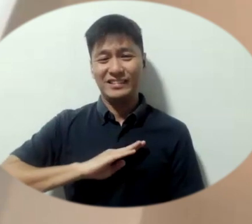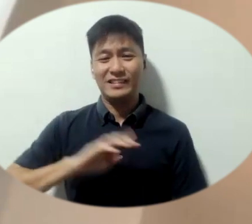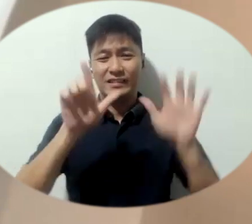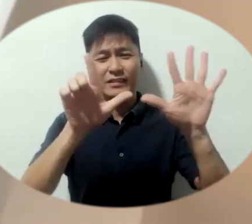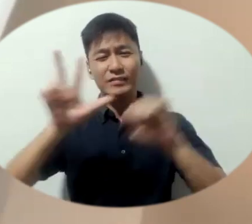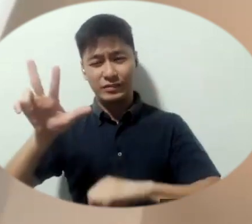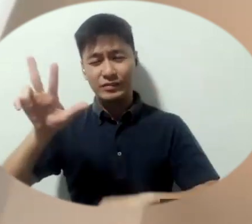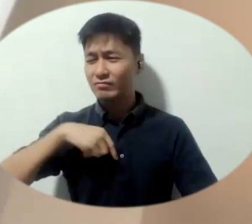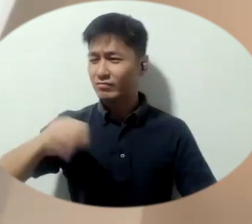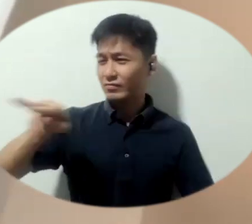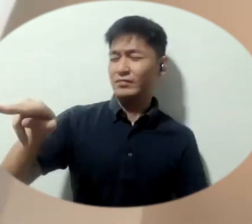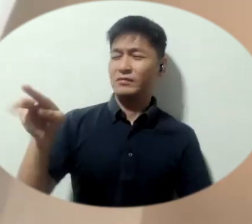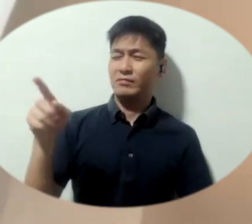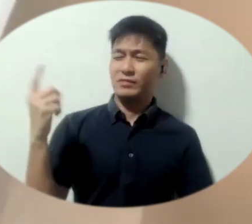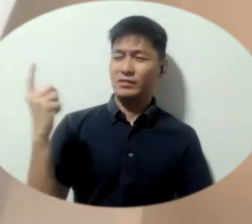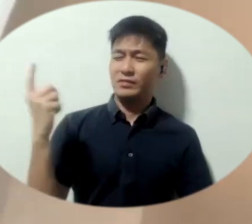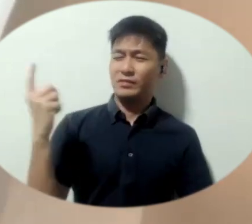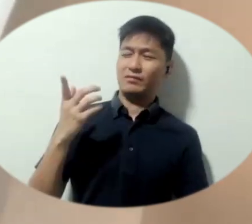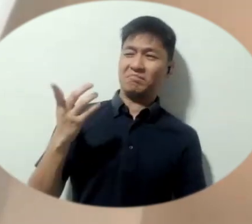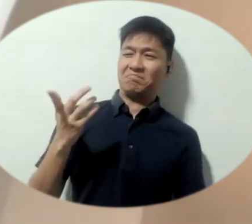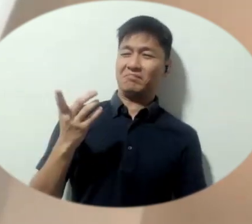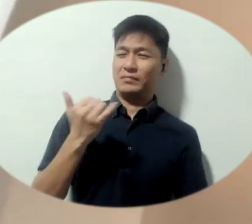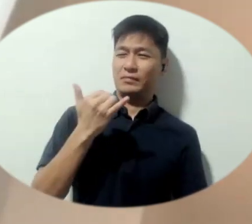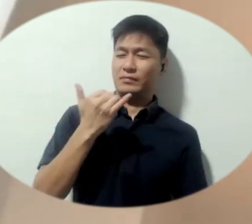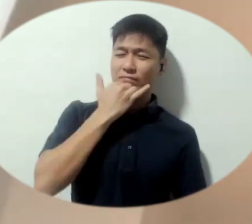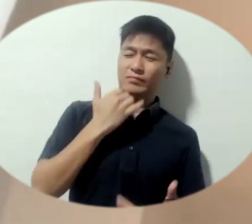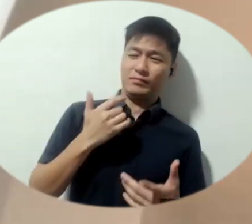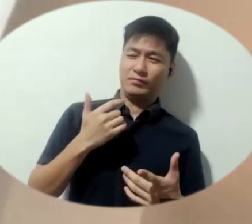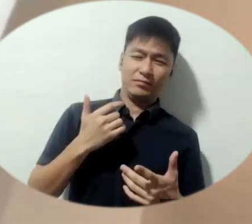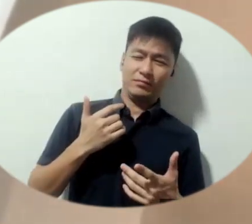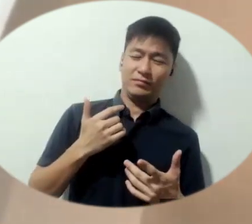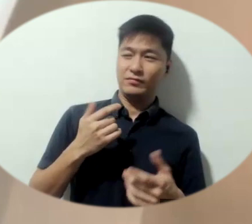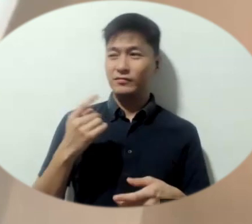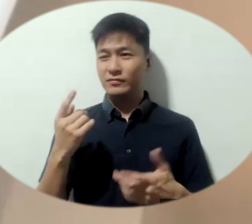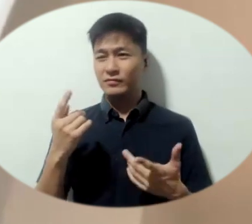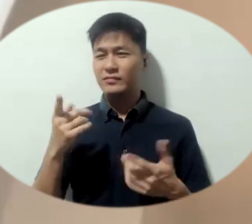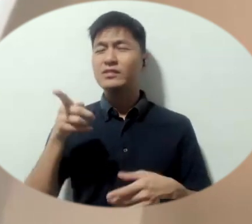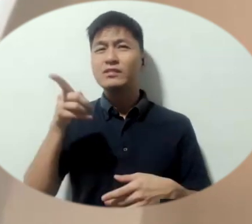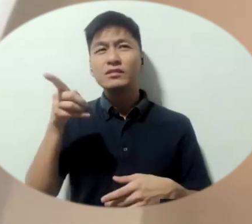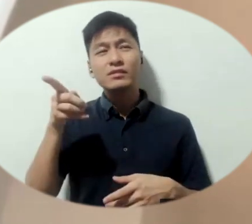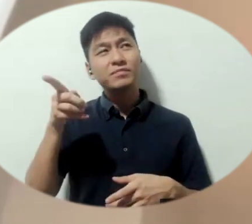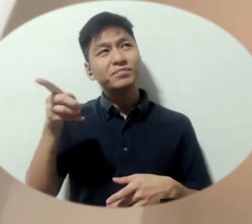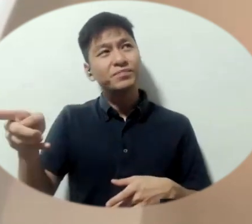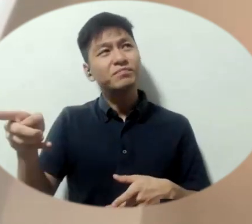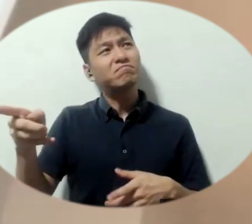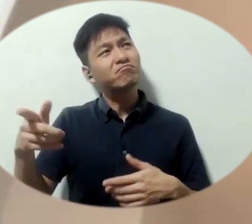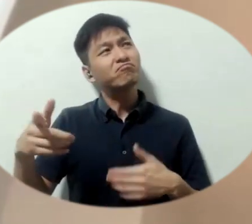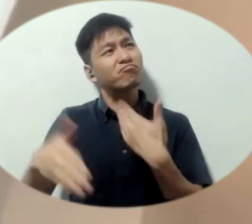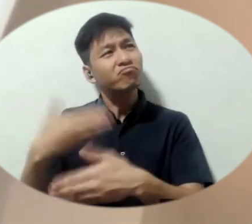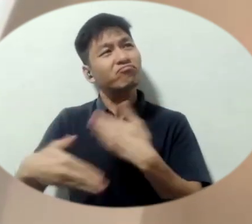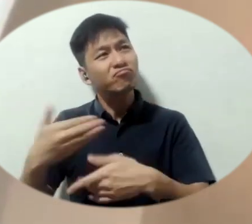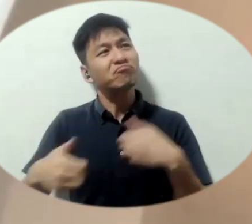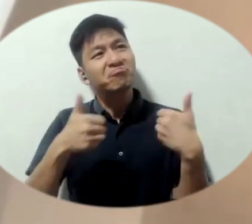wrong. Something was not right, just not right. She was dizzy every day. She had this